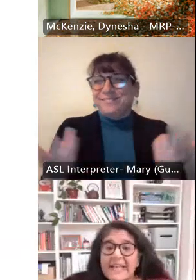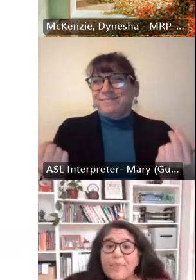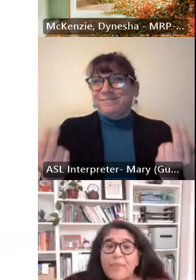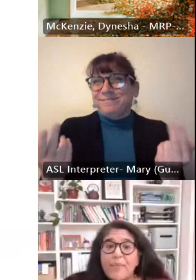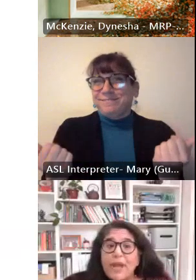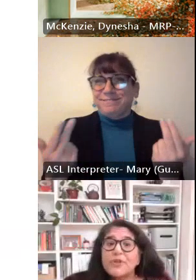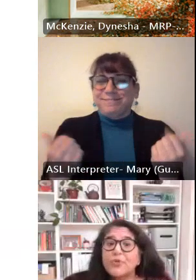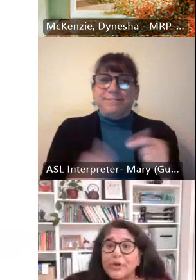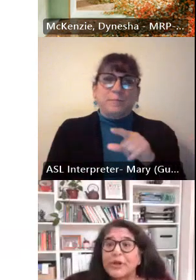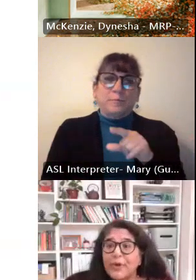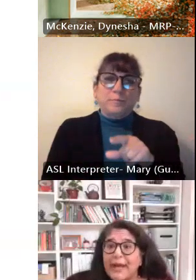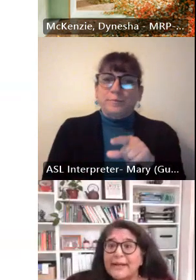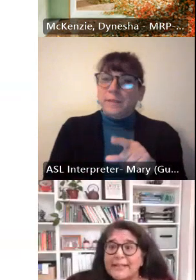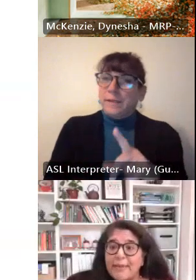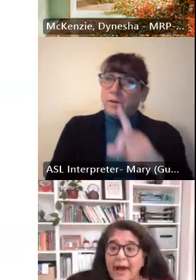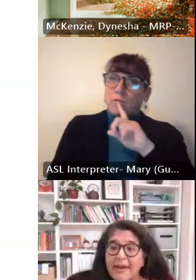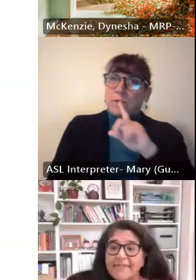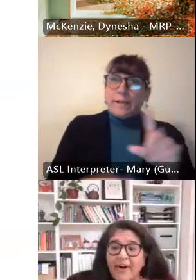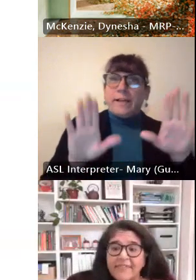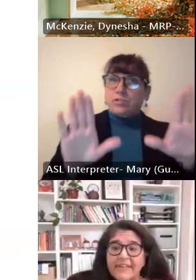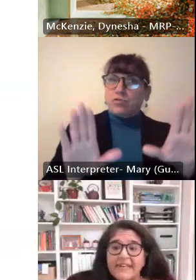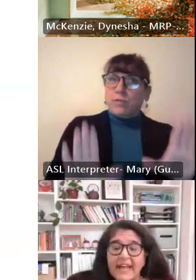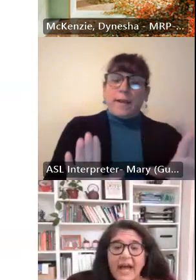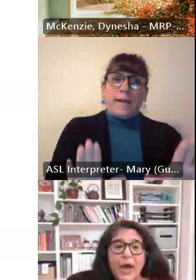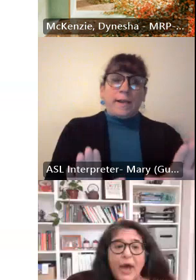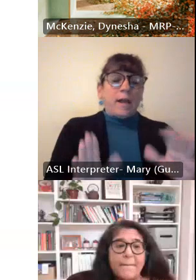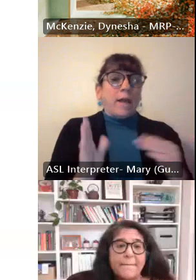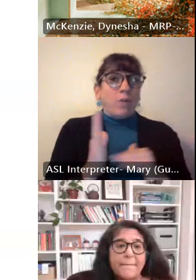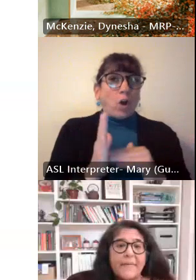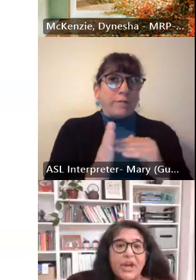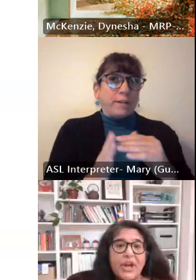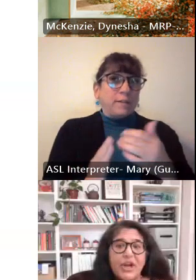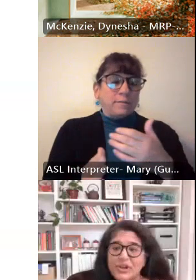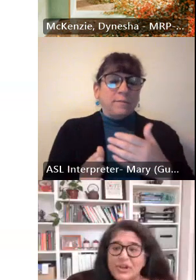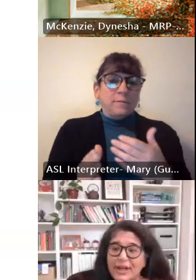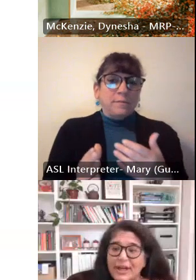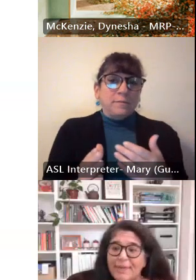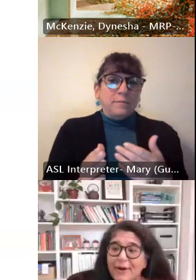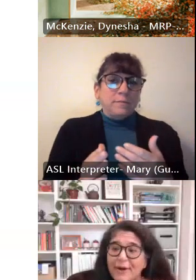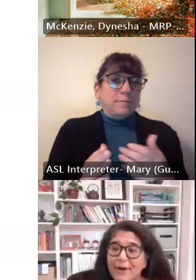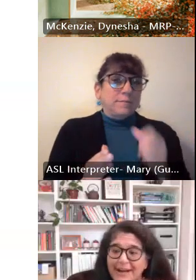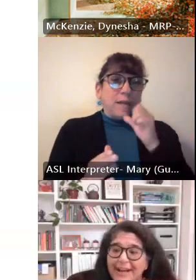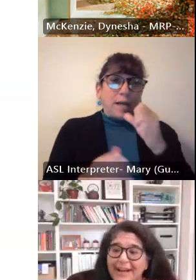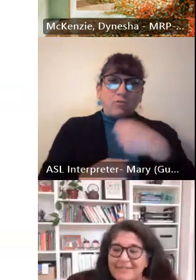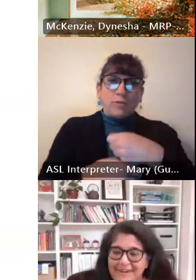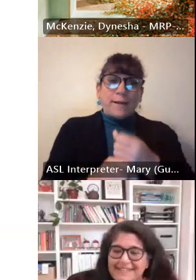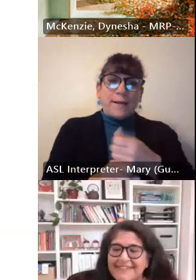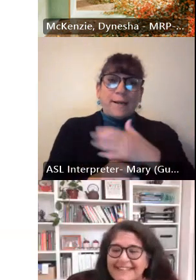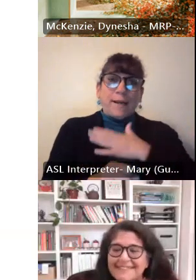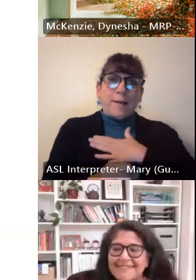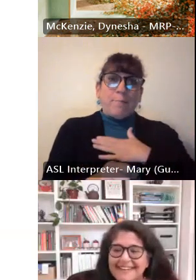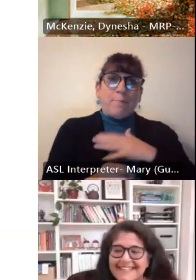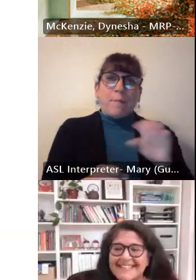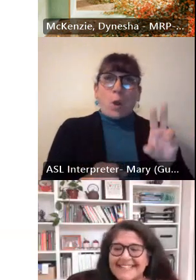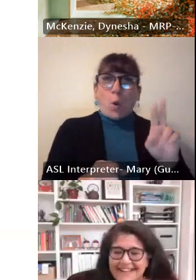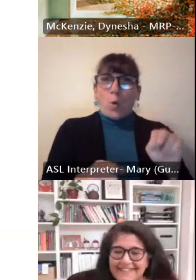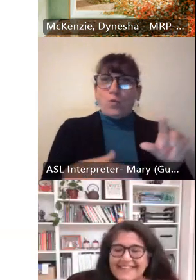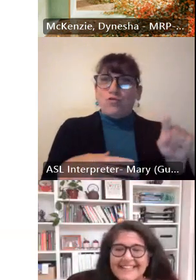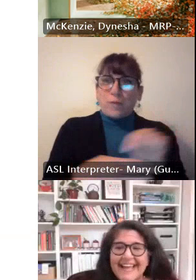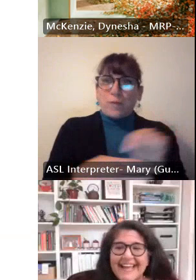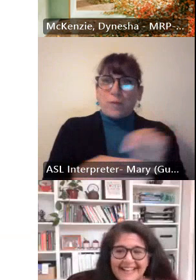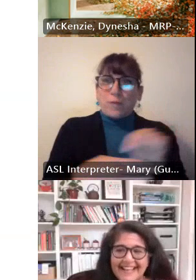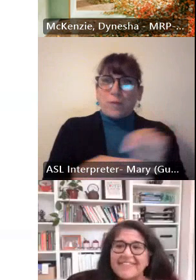yeah, it's really great. So I have often not created my own training on apportionments